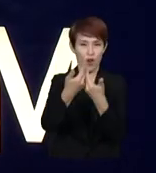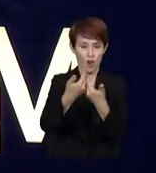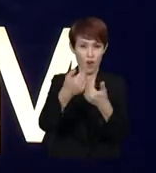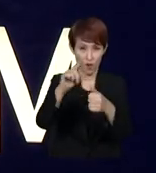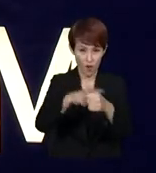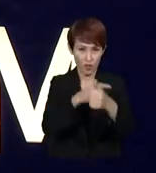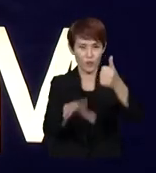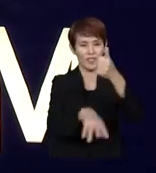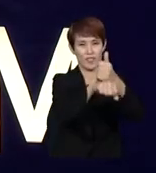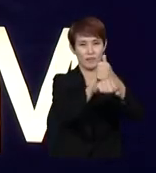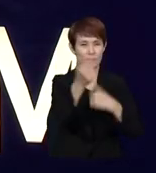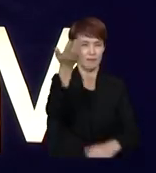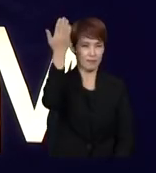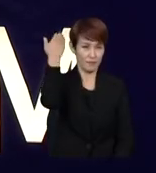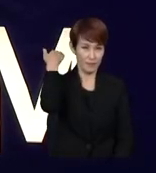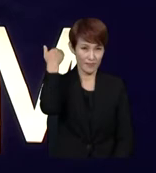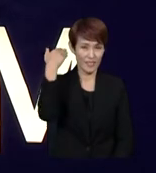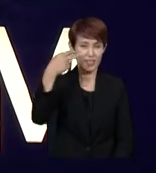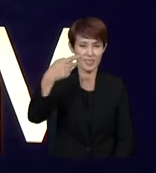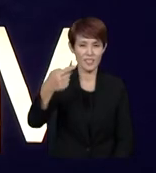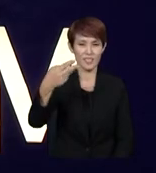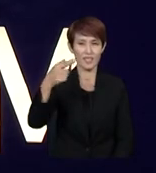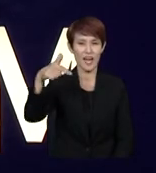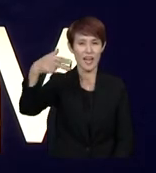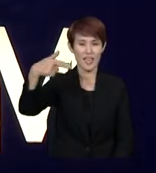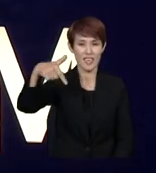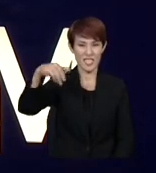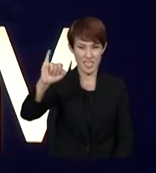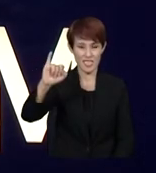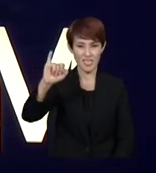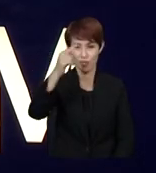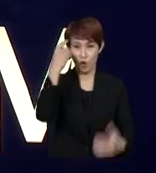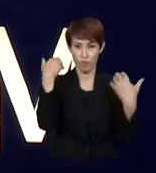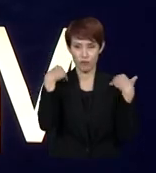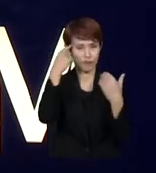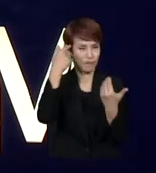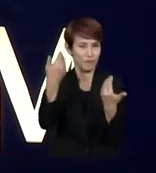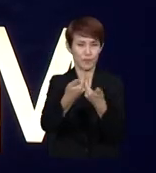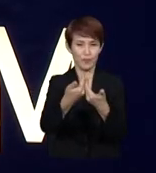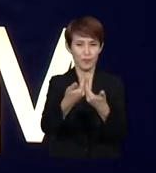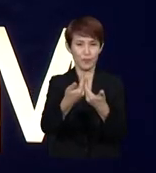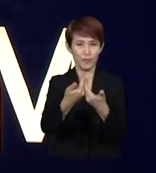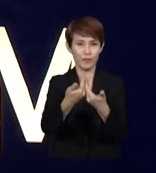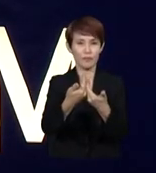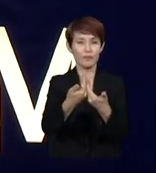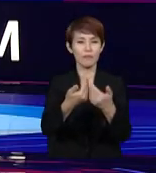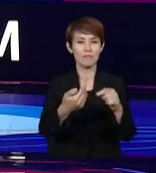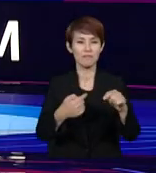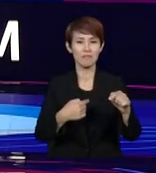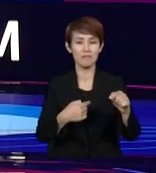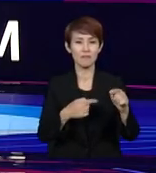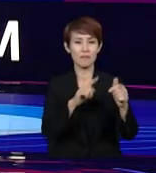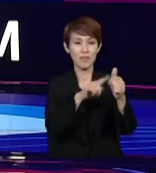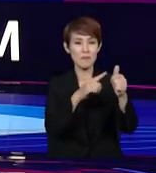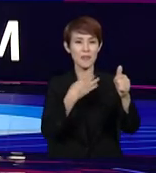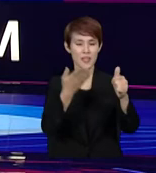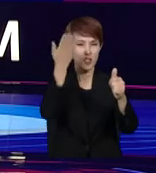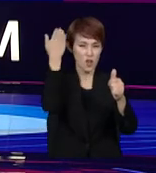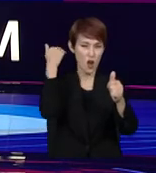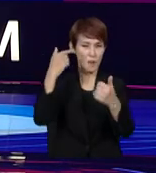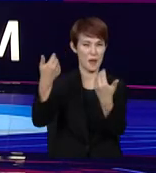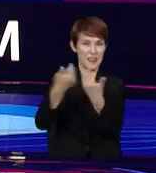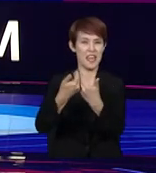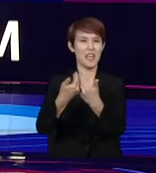it with inflation, etc., that she would become the obvious choice for everybody. Meanwhile, Salvini loses